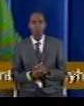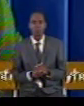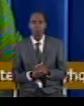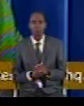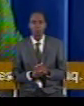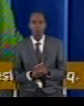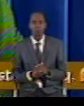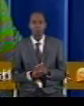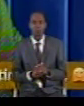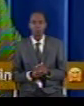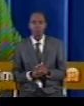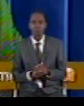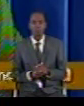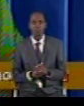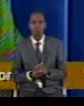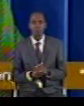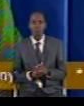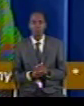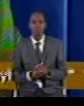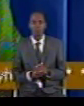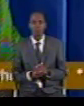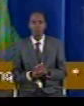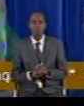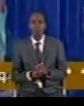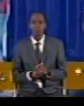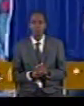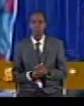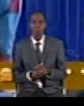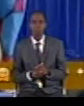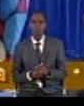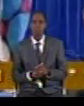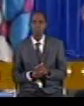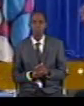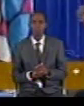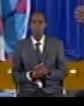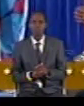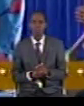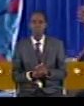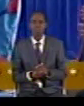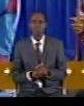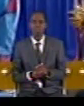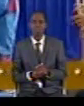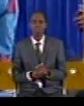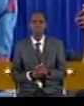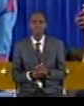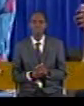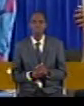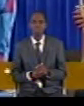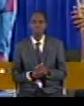bangon duniya yanzu na tashi amen bangon duniya